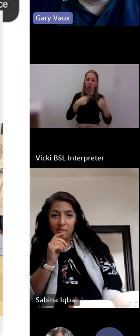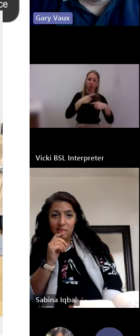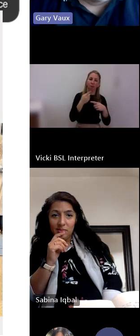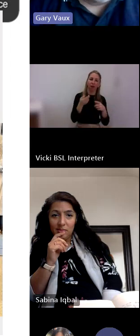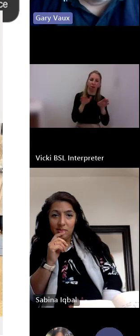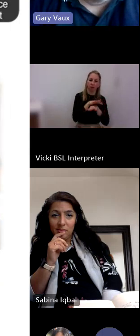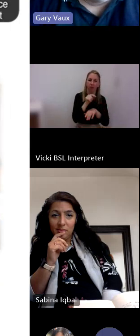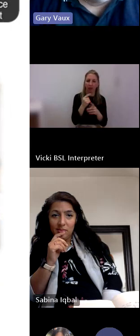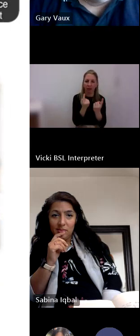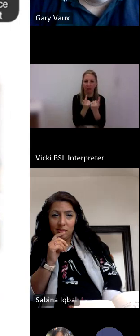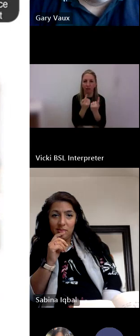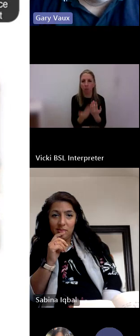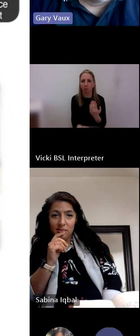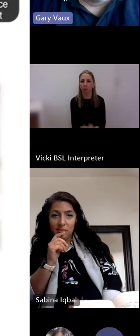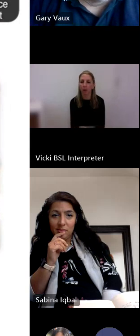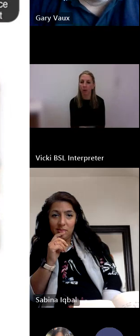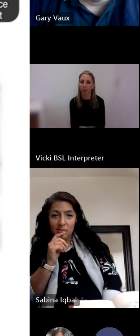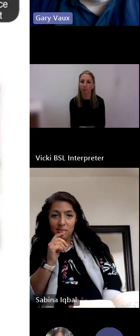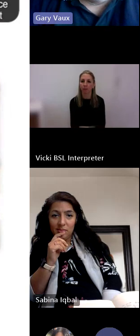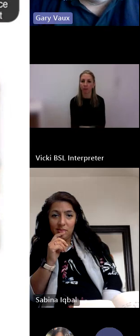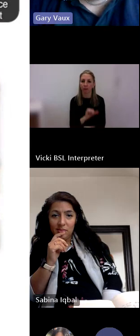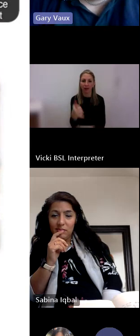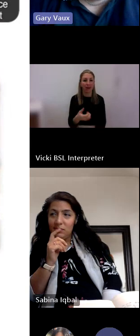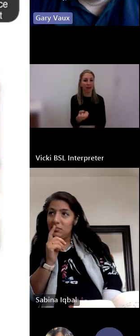slide, please, Matt.